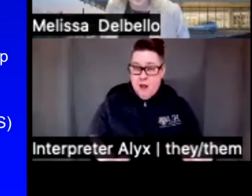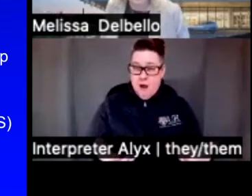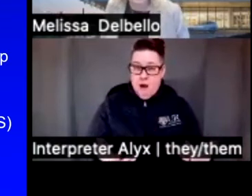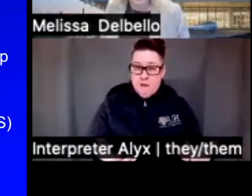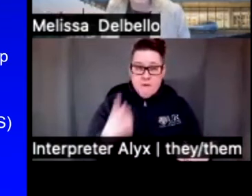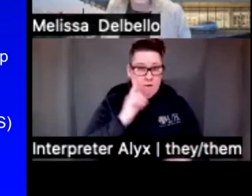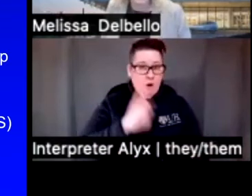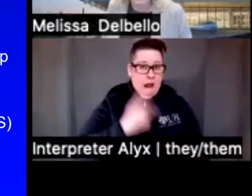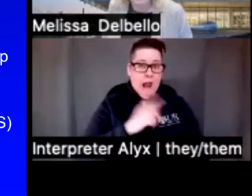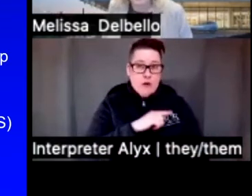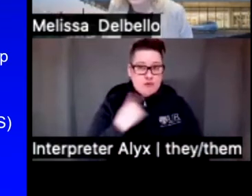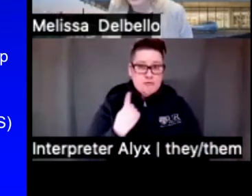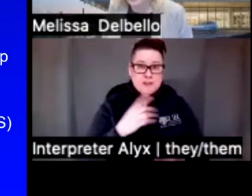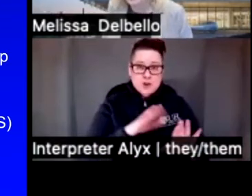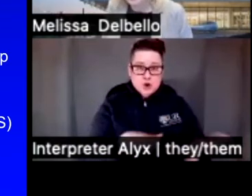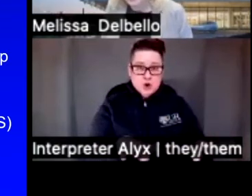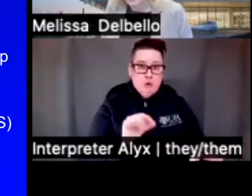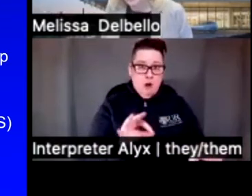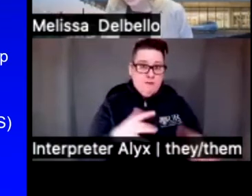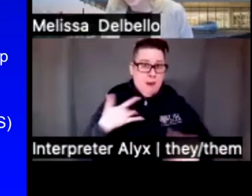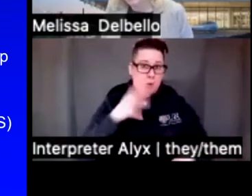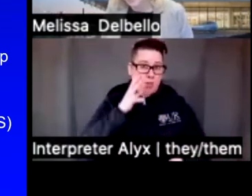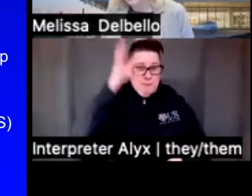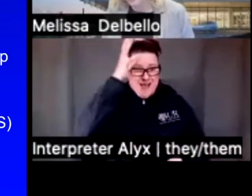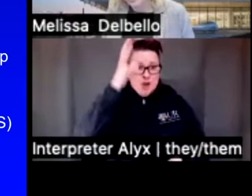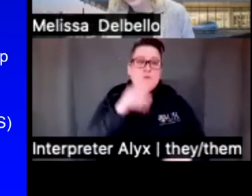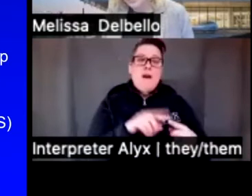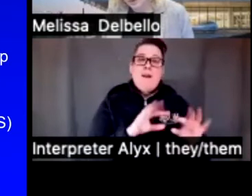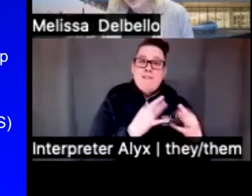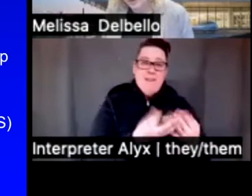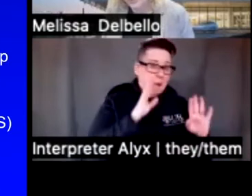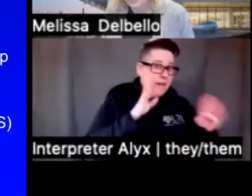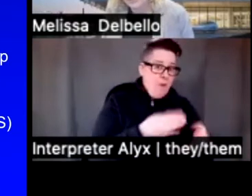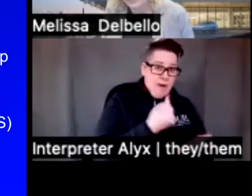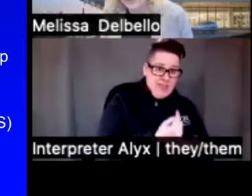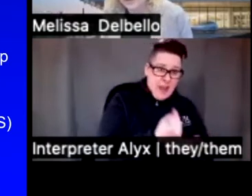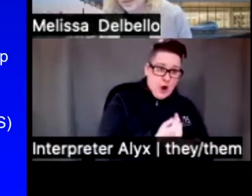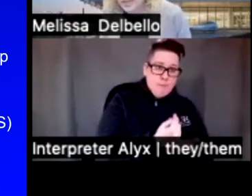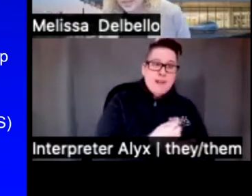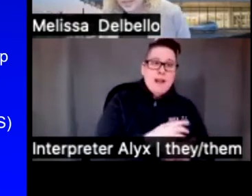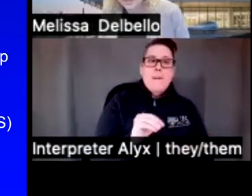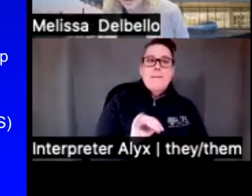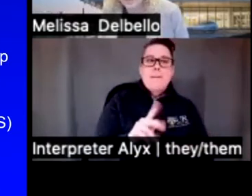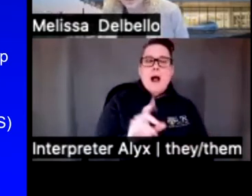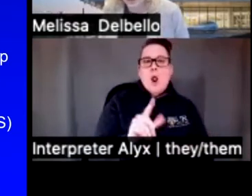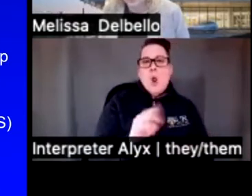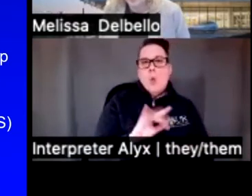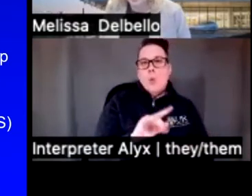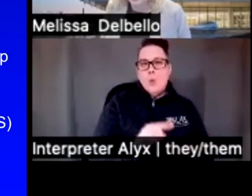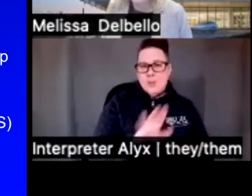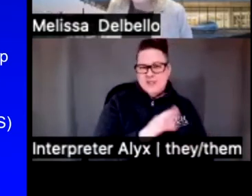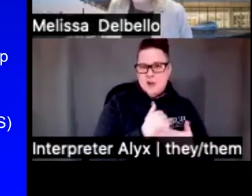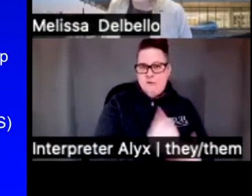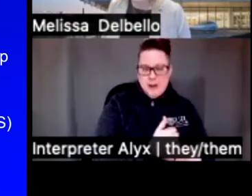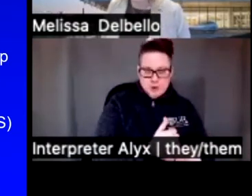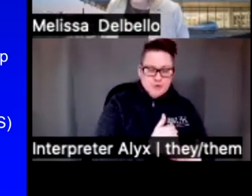this high-risk offspring population is family-focused therapy, which is David Miklowitz's